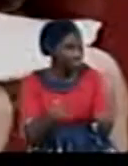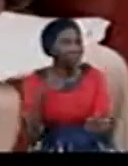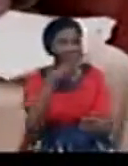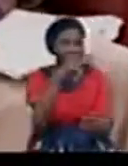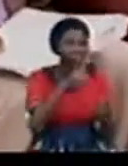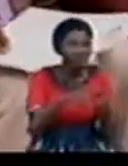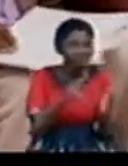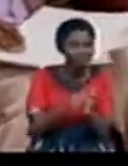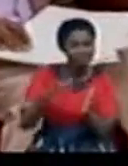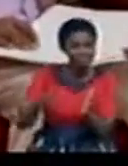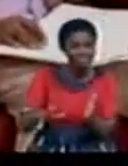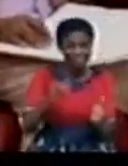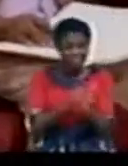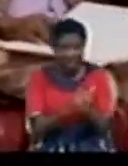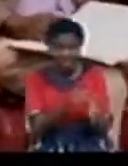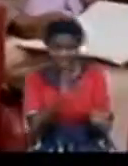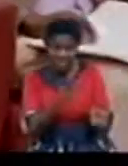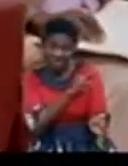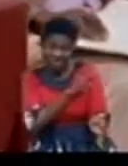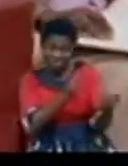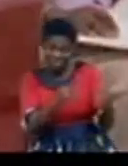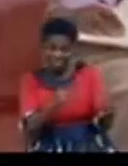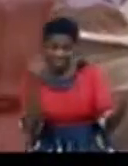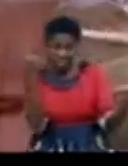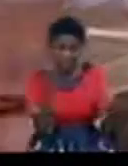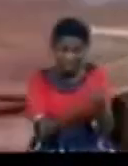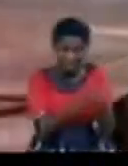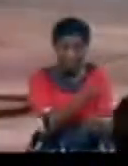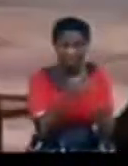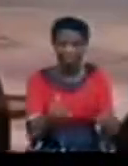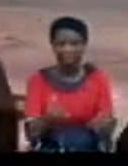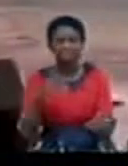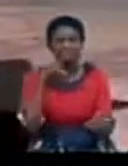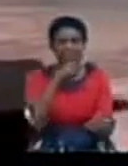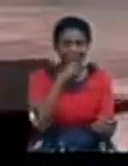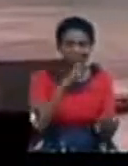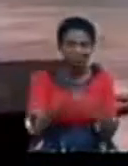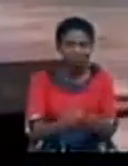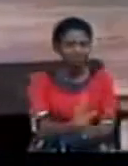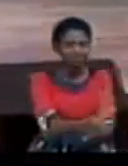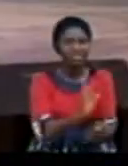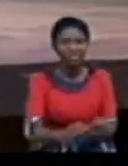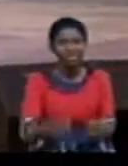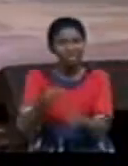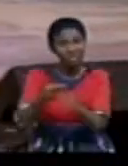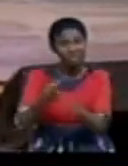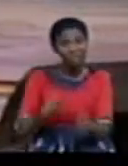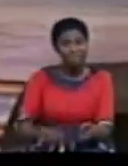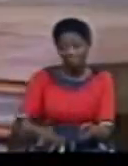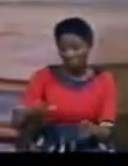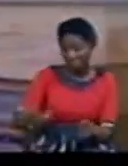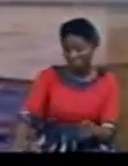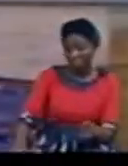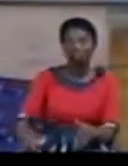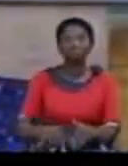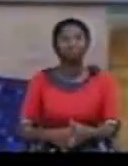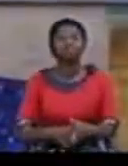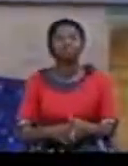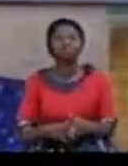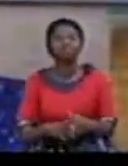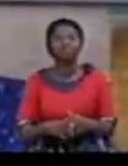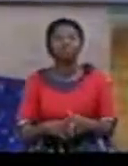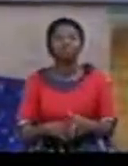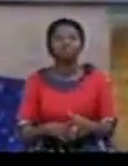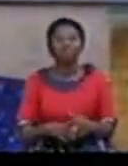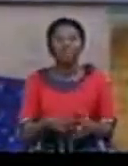will get you and grab you now. And they have been telling lies to their children from the young age. But then those